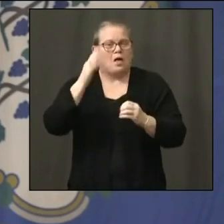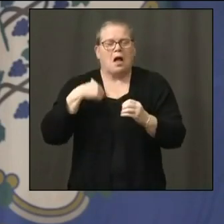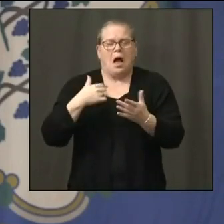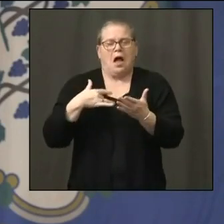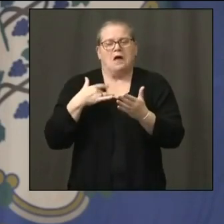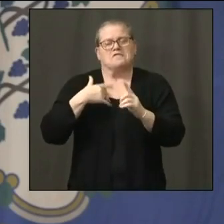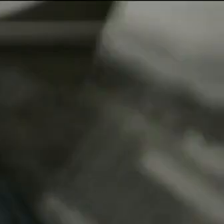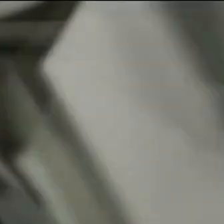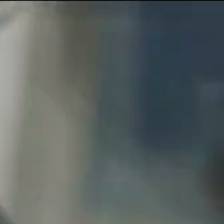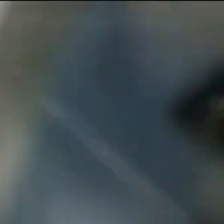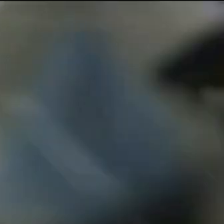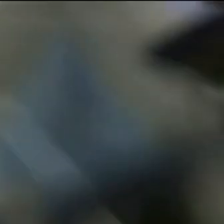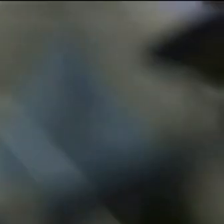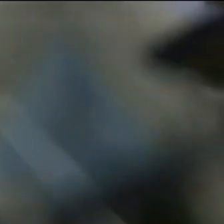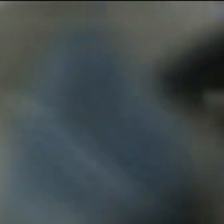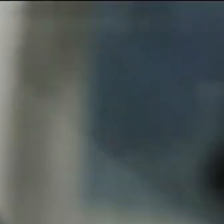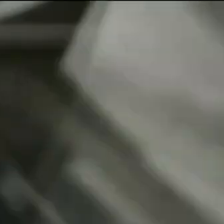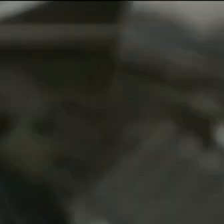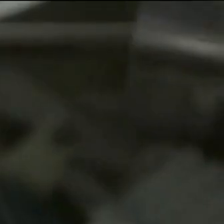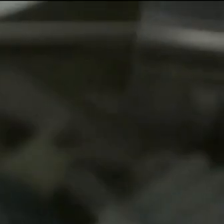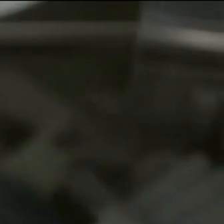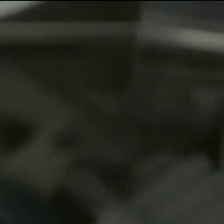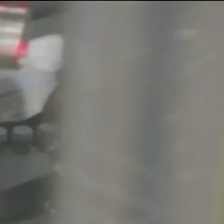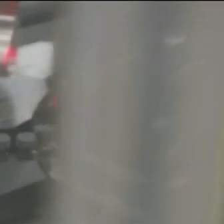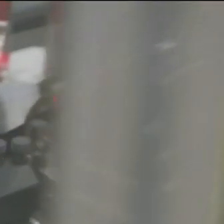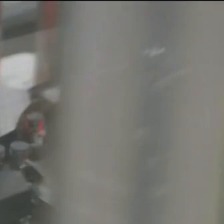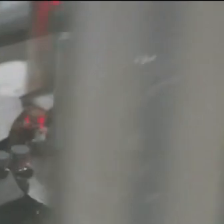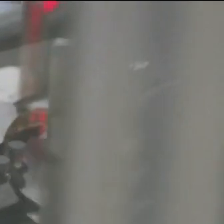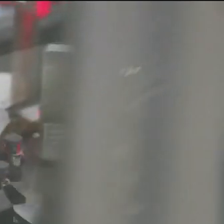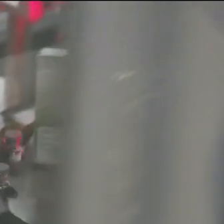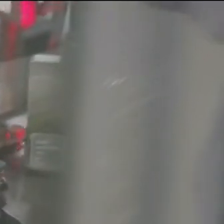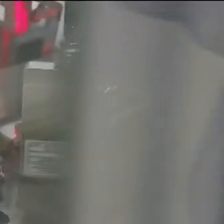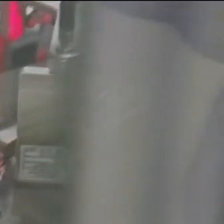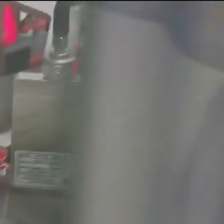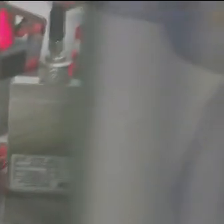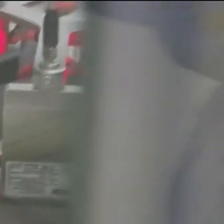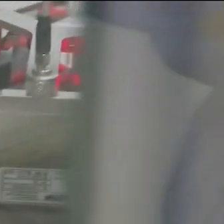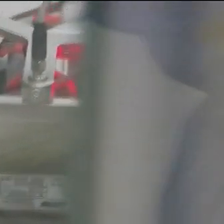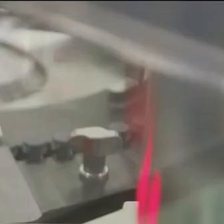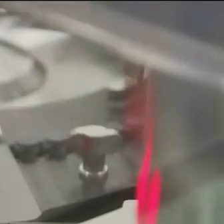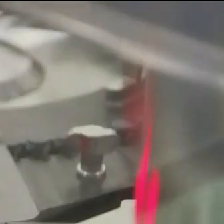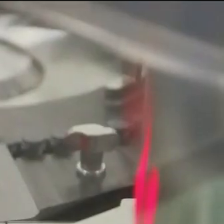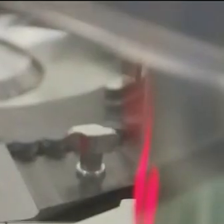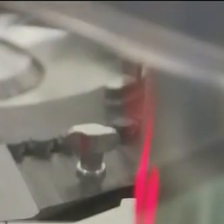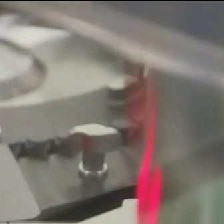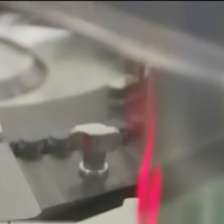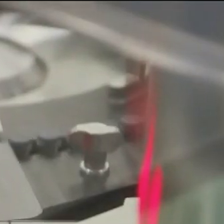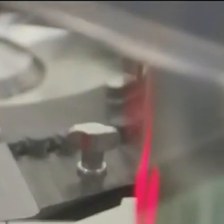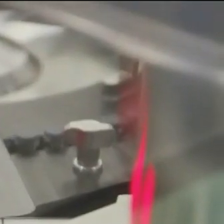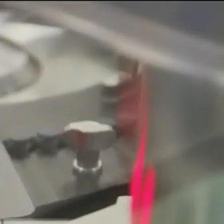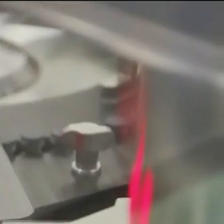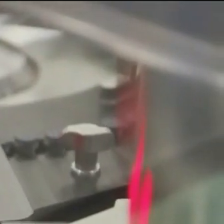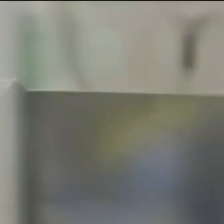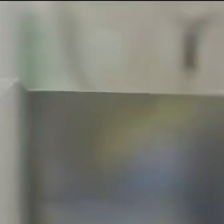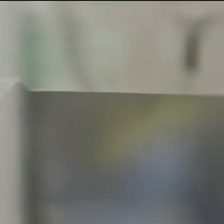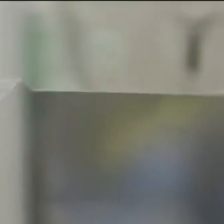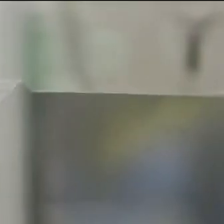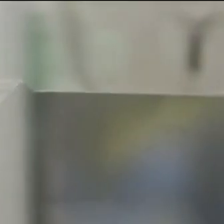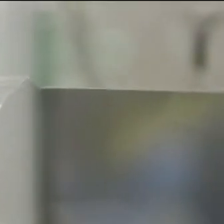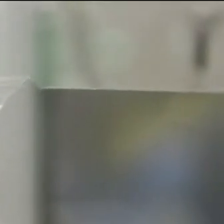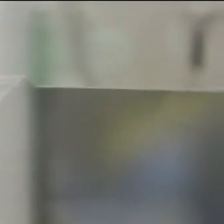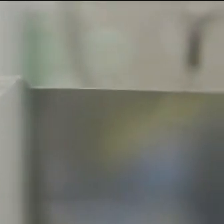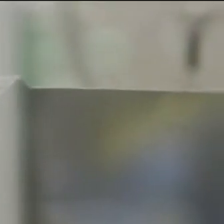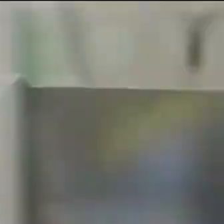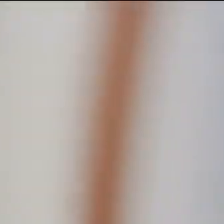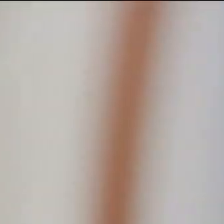late spring, summer. If the unwillingness to get vaccinated grows stronger during these first phases, Governor Lamont says the general public might